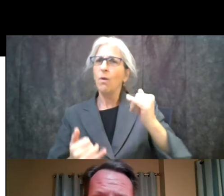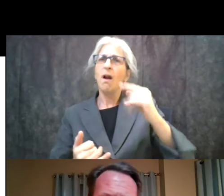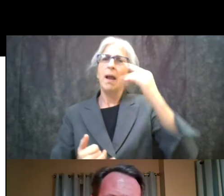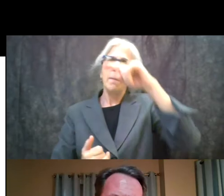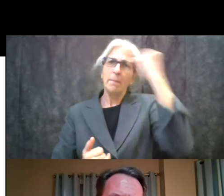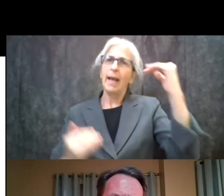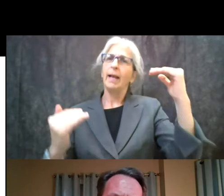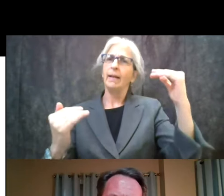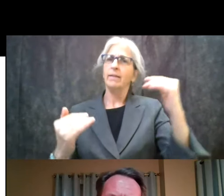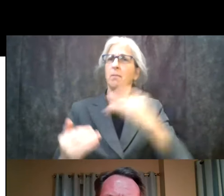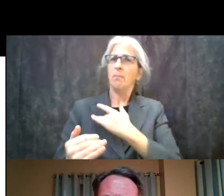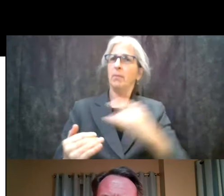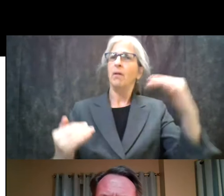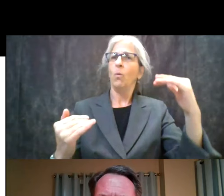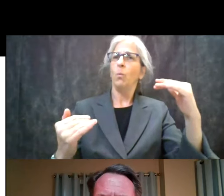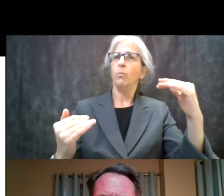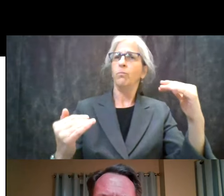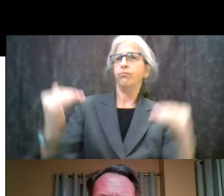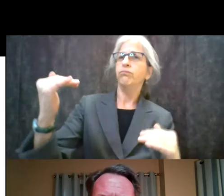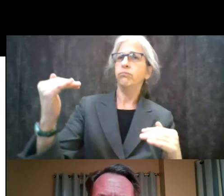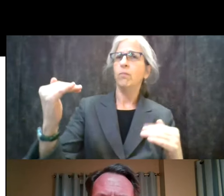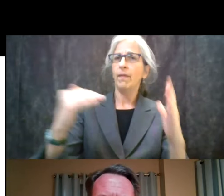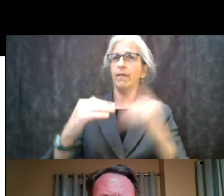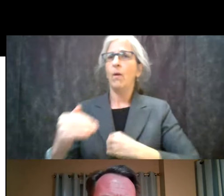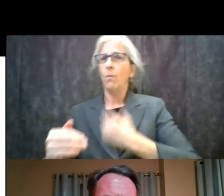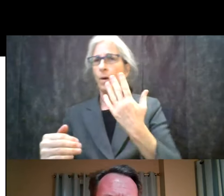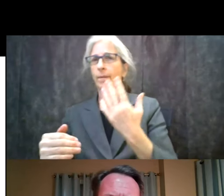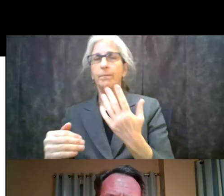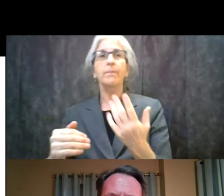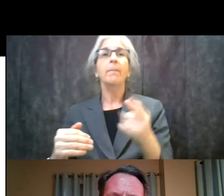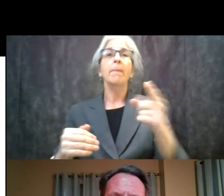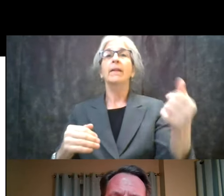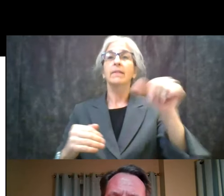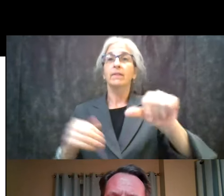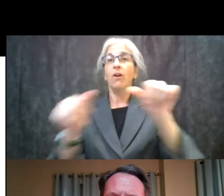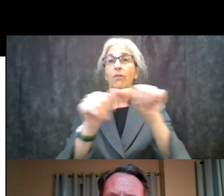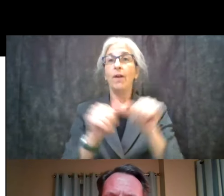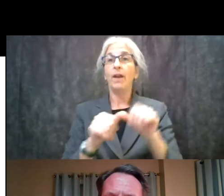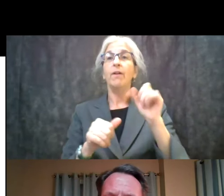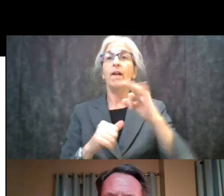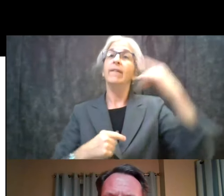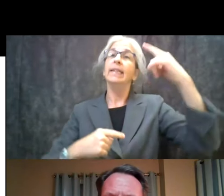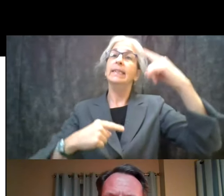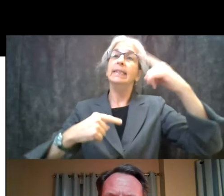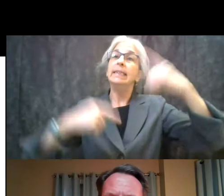Here's an example of some of the other disparities in the United States that the NCI really focuses on. So I talked about